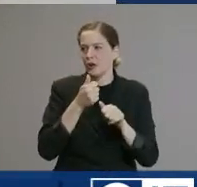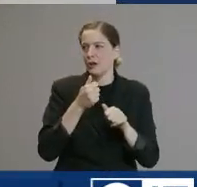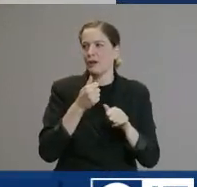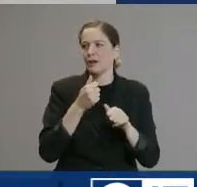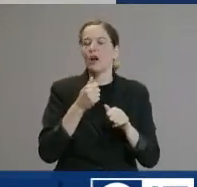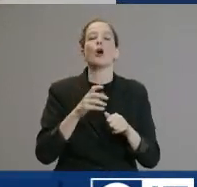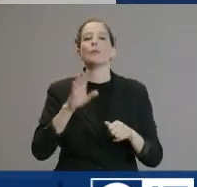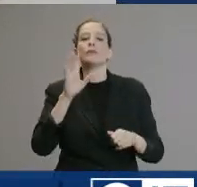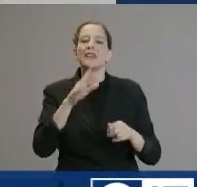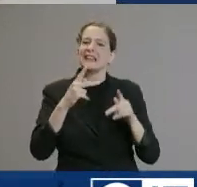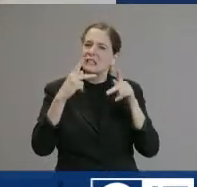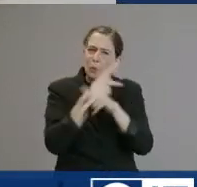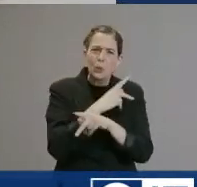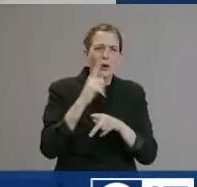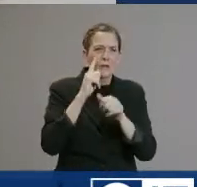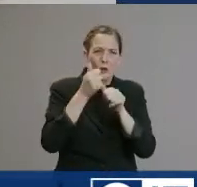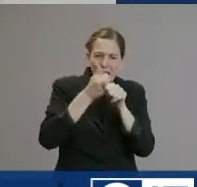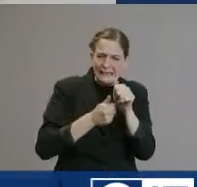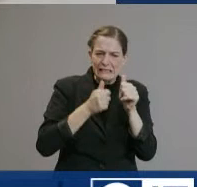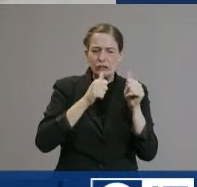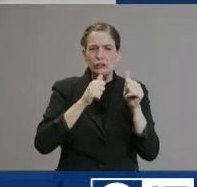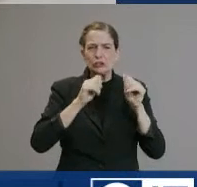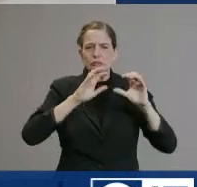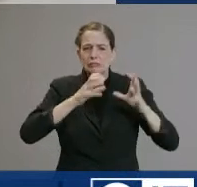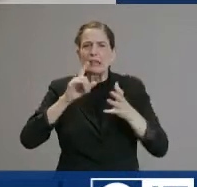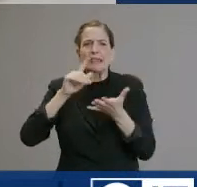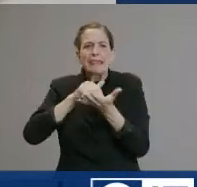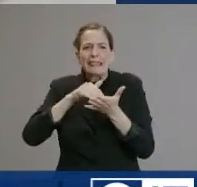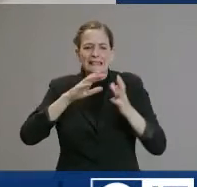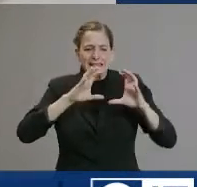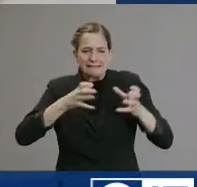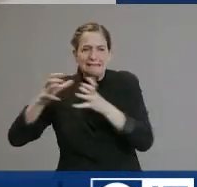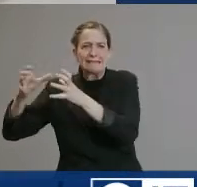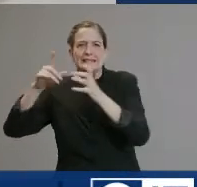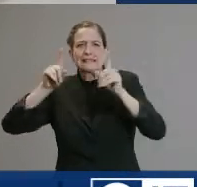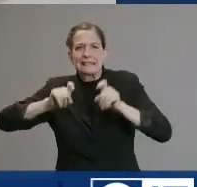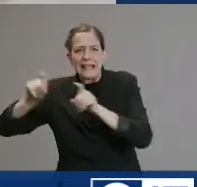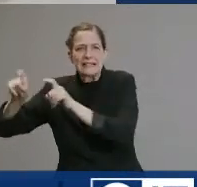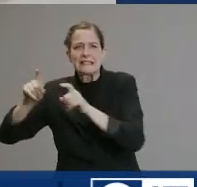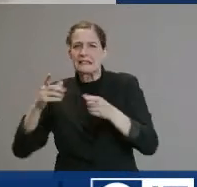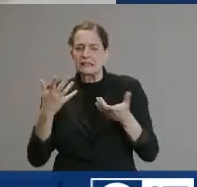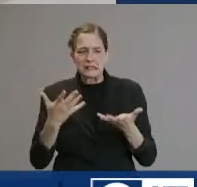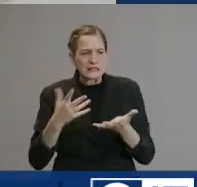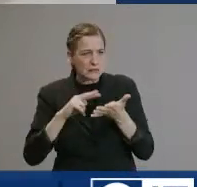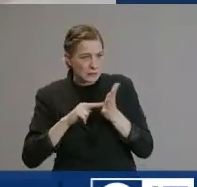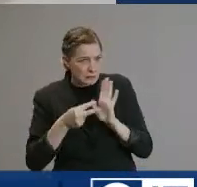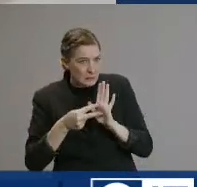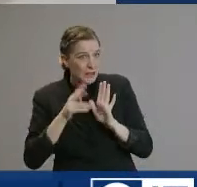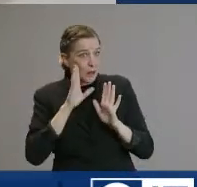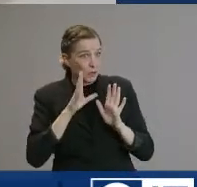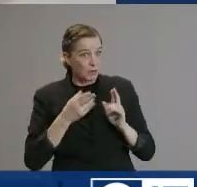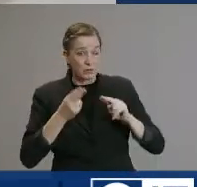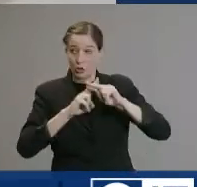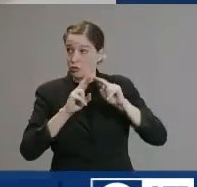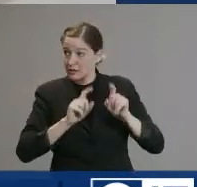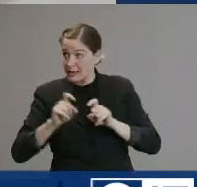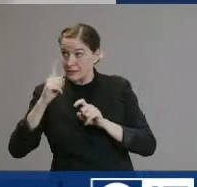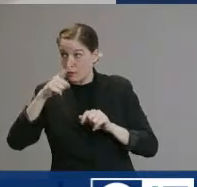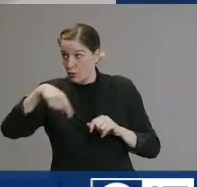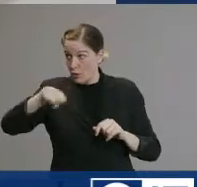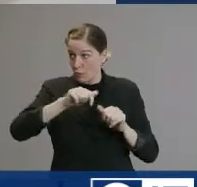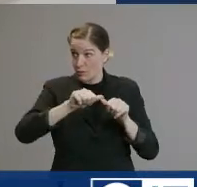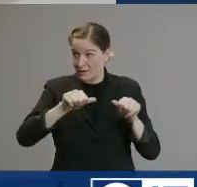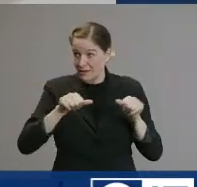and what's being done to remedy that? So we continue to add sites to our website. Anybody who wants to go get tested can go to